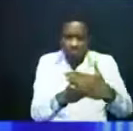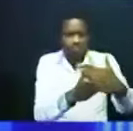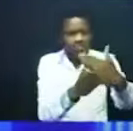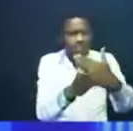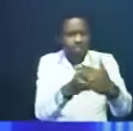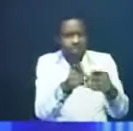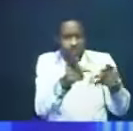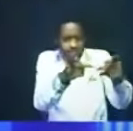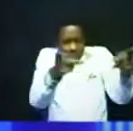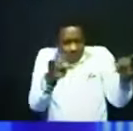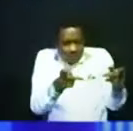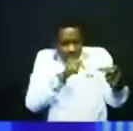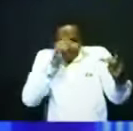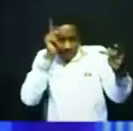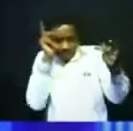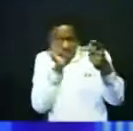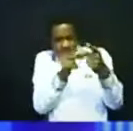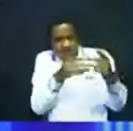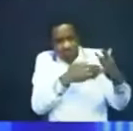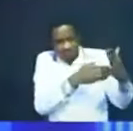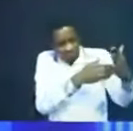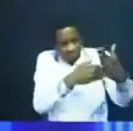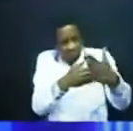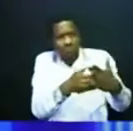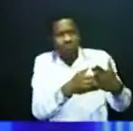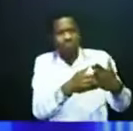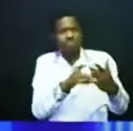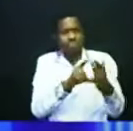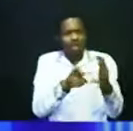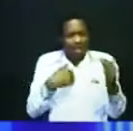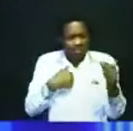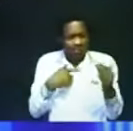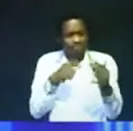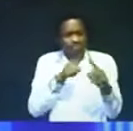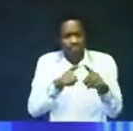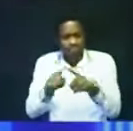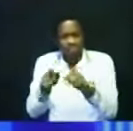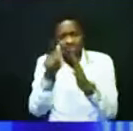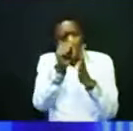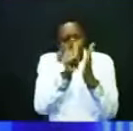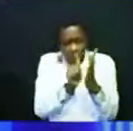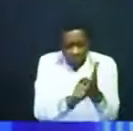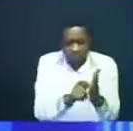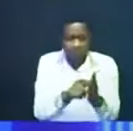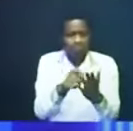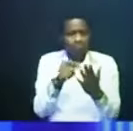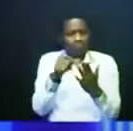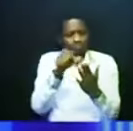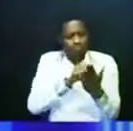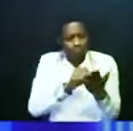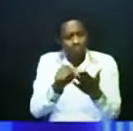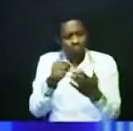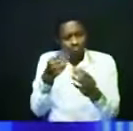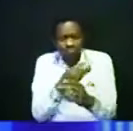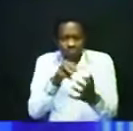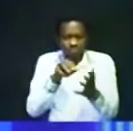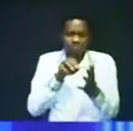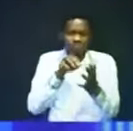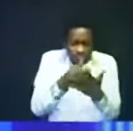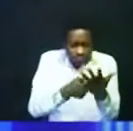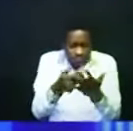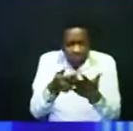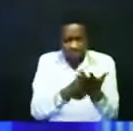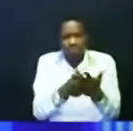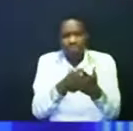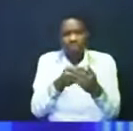determined by laws of exterior. And so it gets to